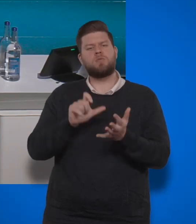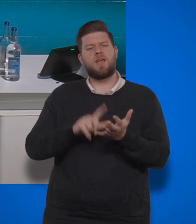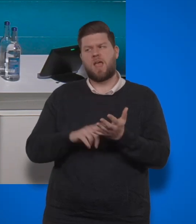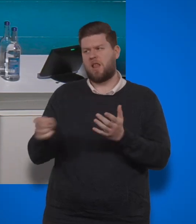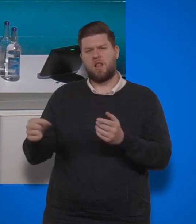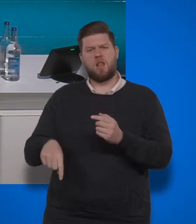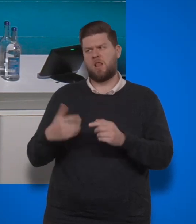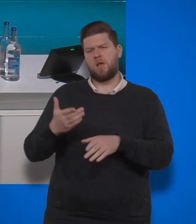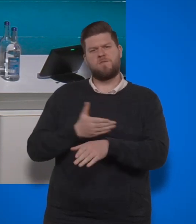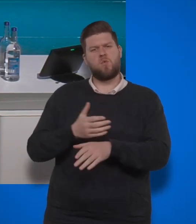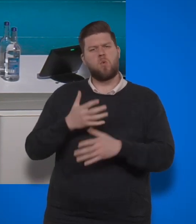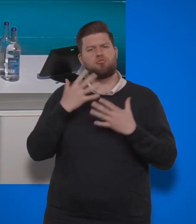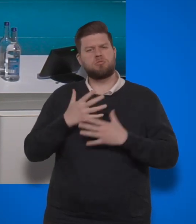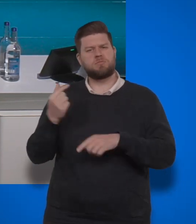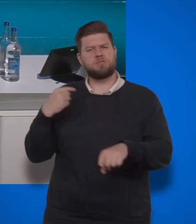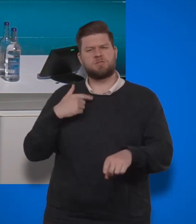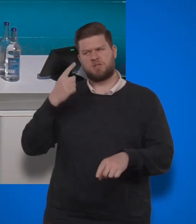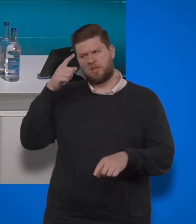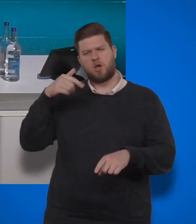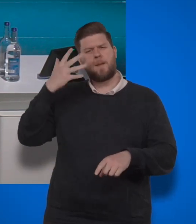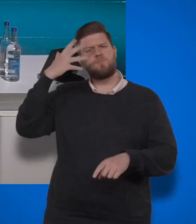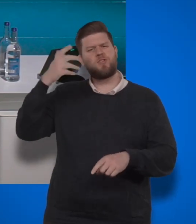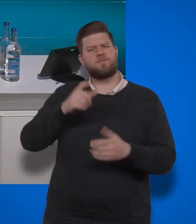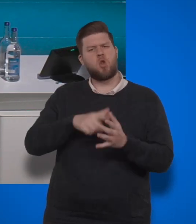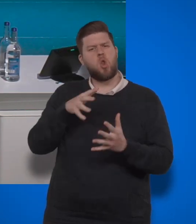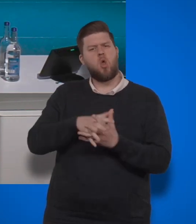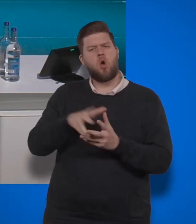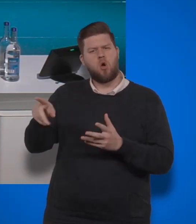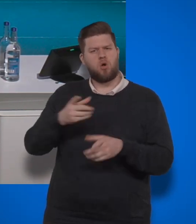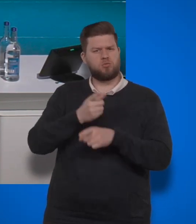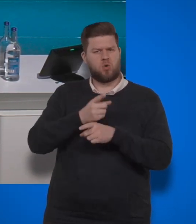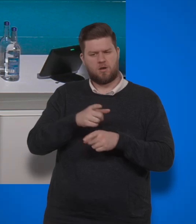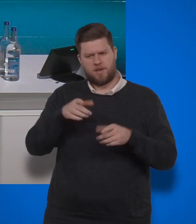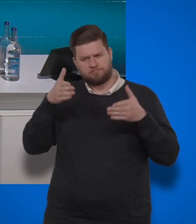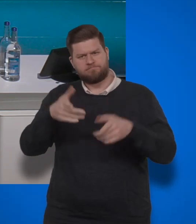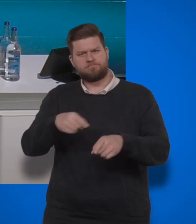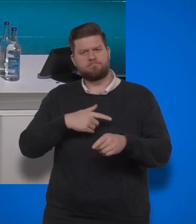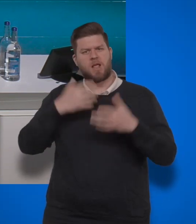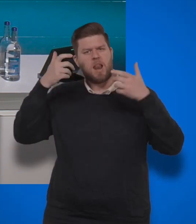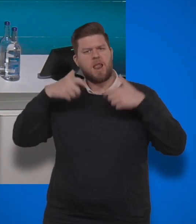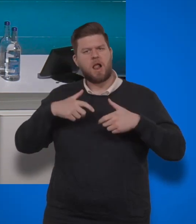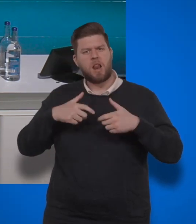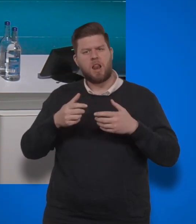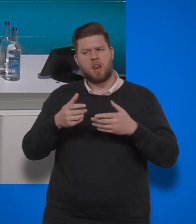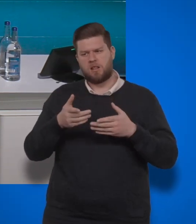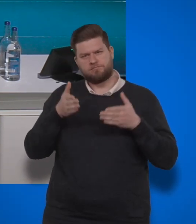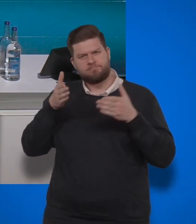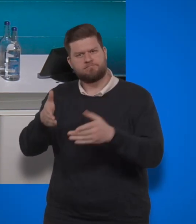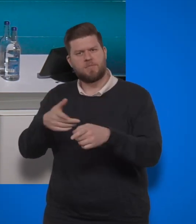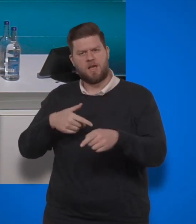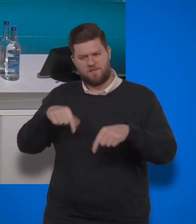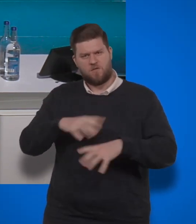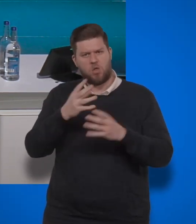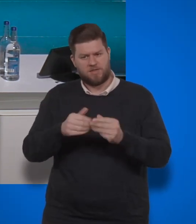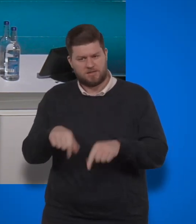up before Christmas, can't remember his name, a professor of law, and the legal aspect of all this, which again